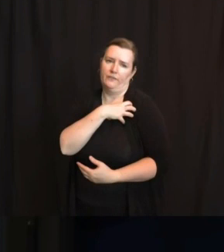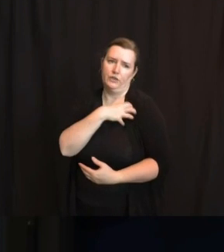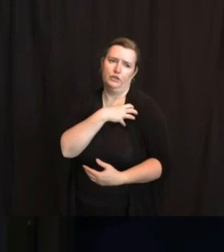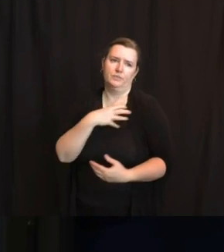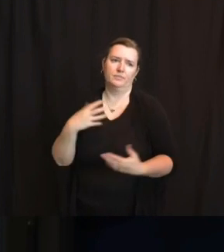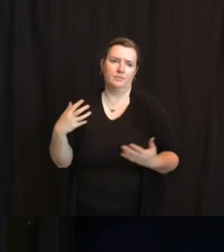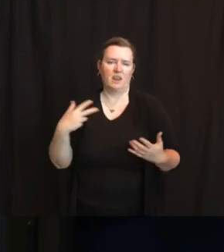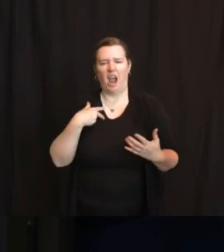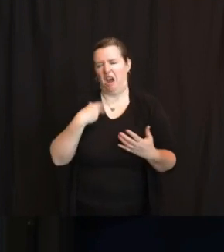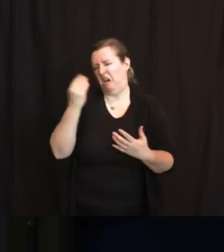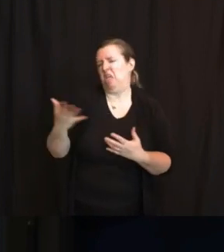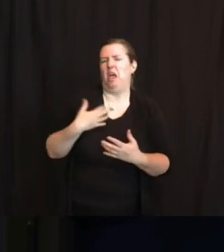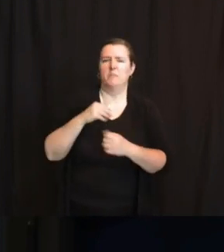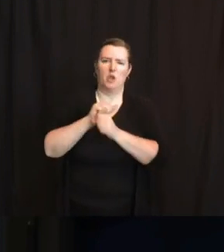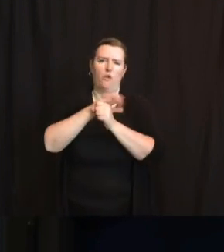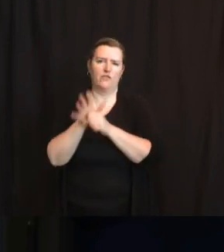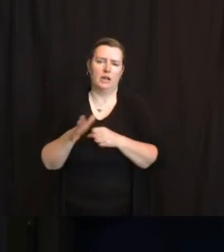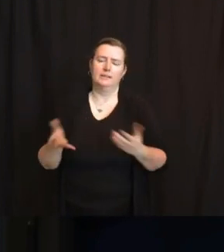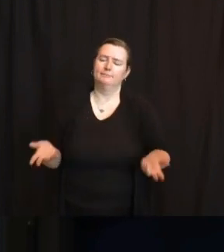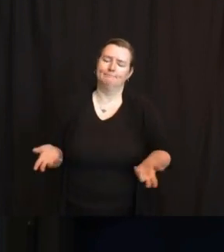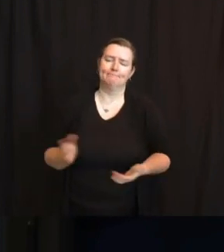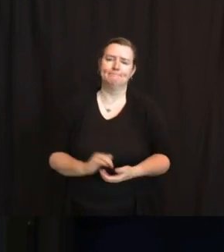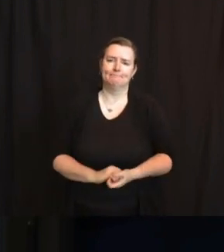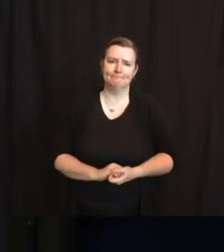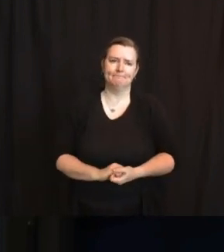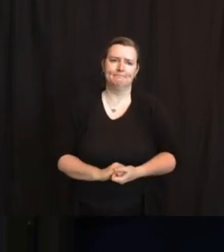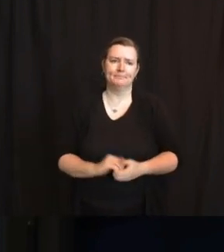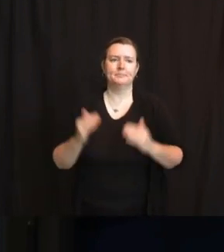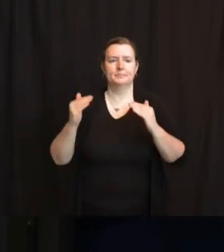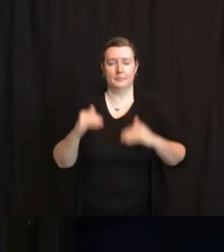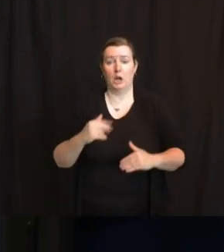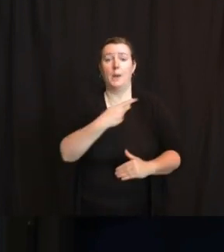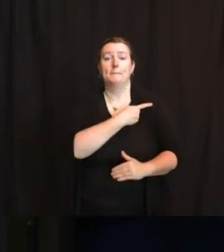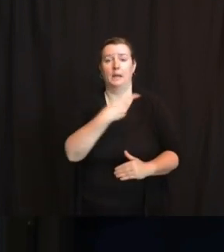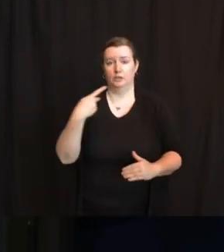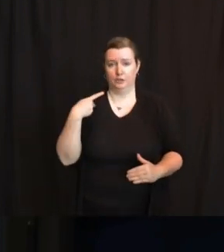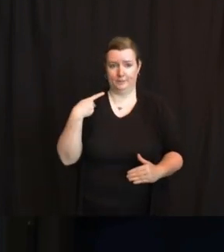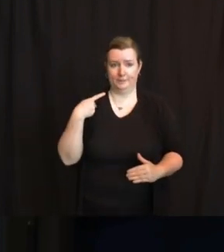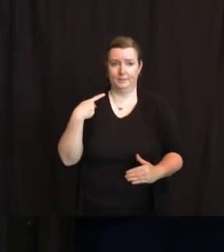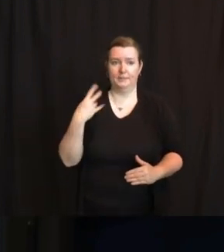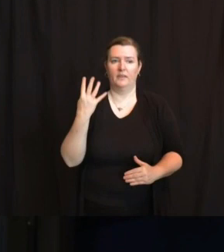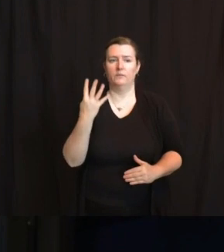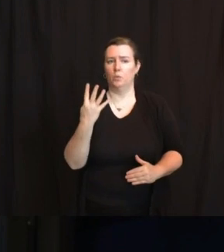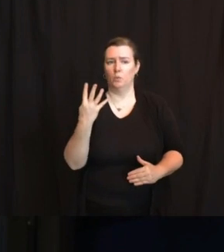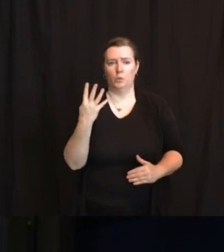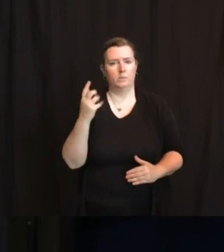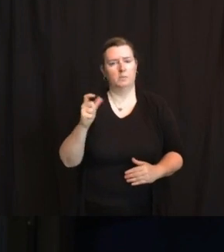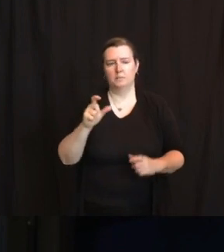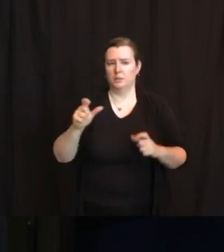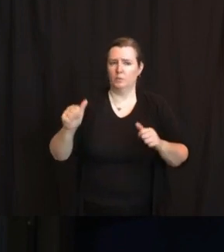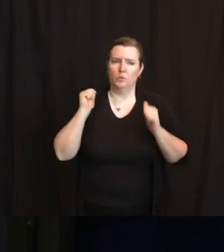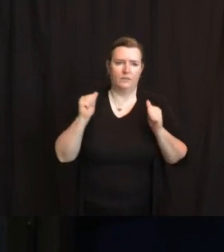in Patterson, 4 subjects were cited having failed to disperse at a large gathering. And